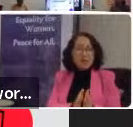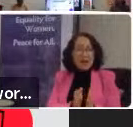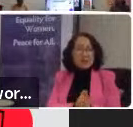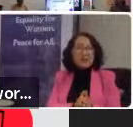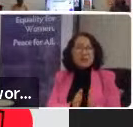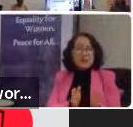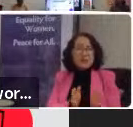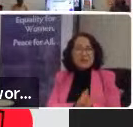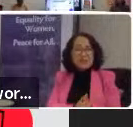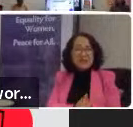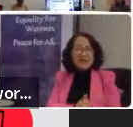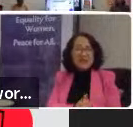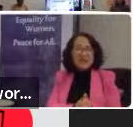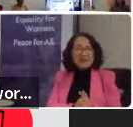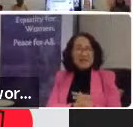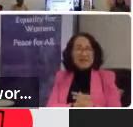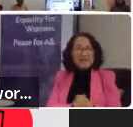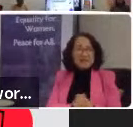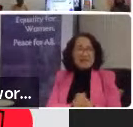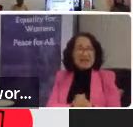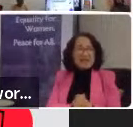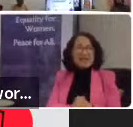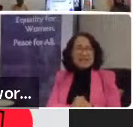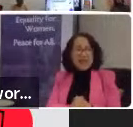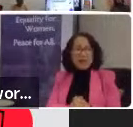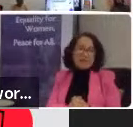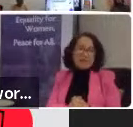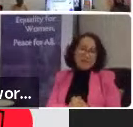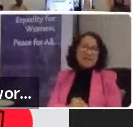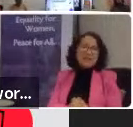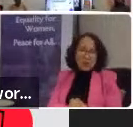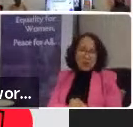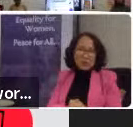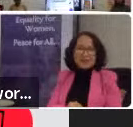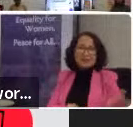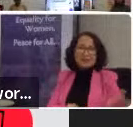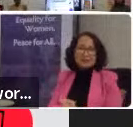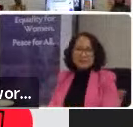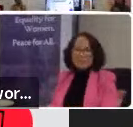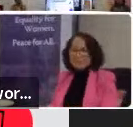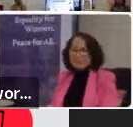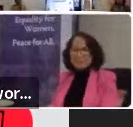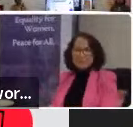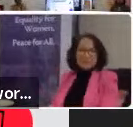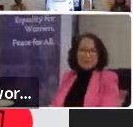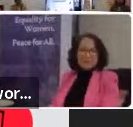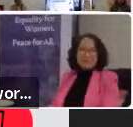morning, good afternoon, good evening, and this event is now officially closed.